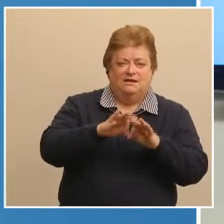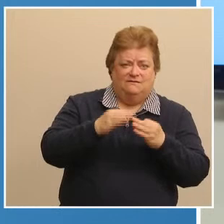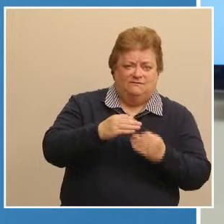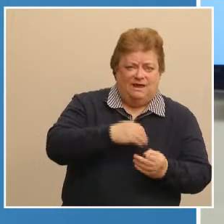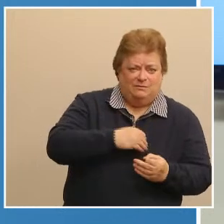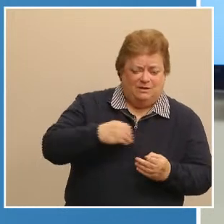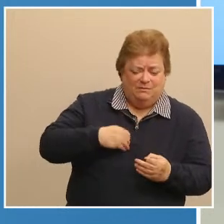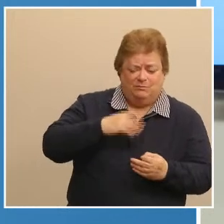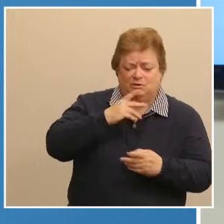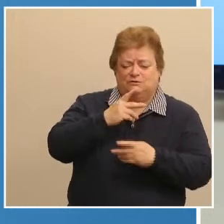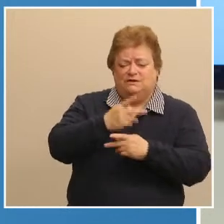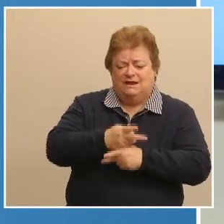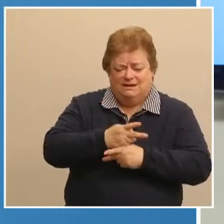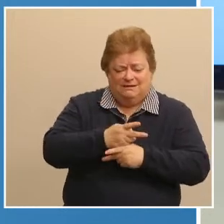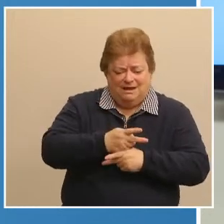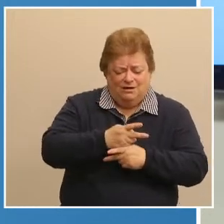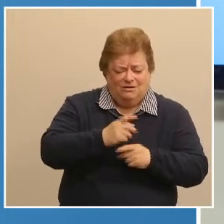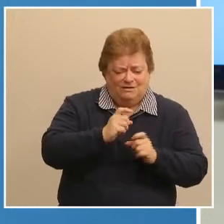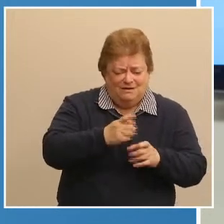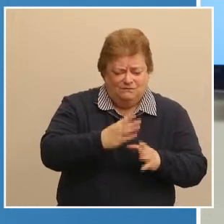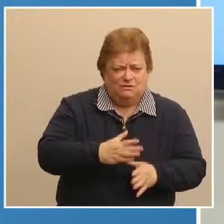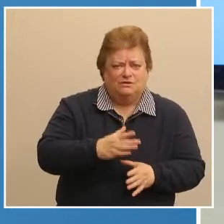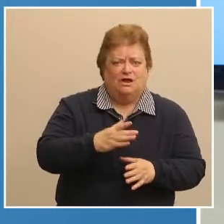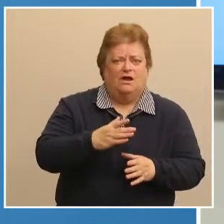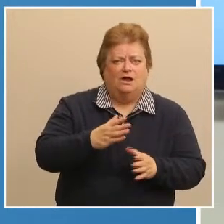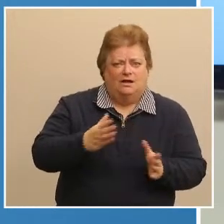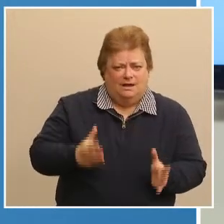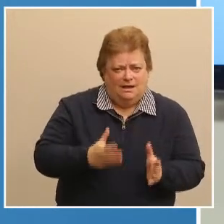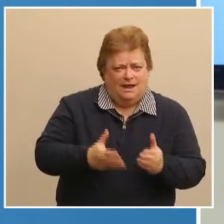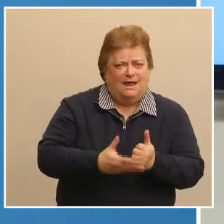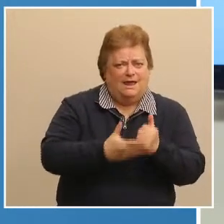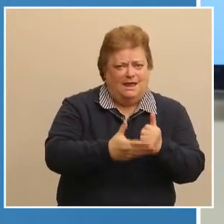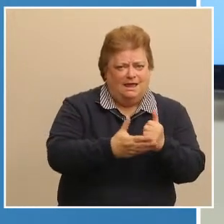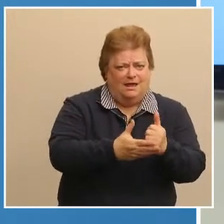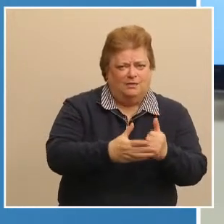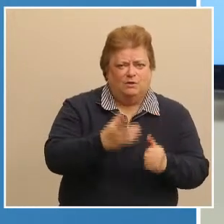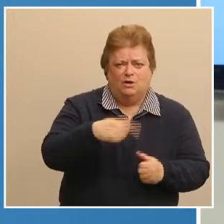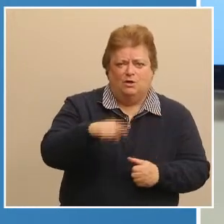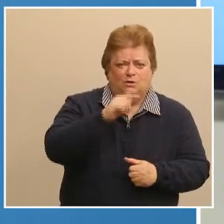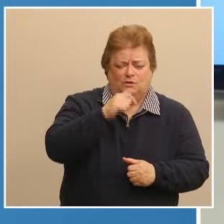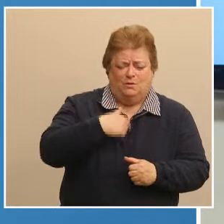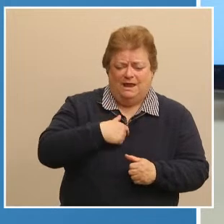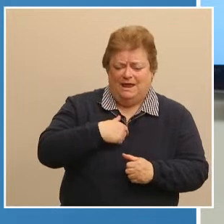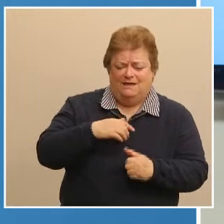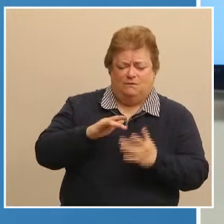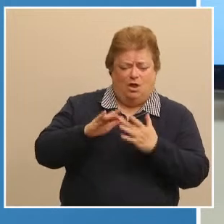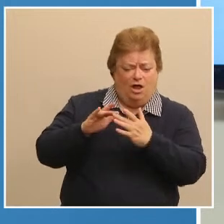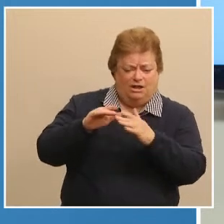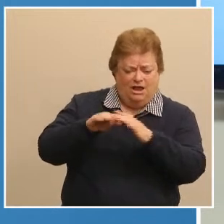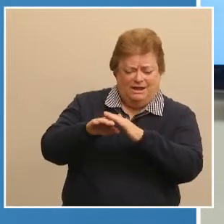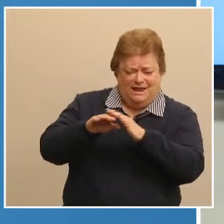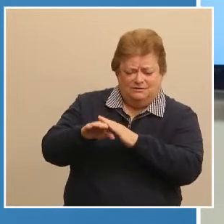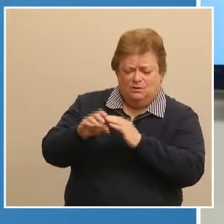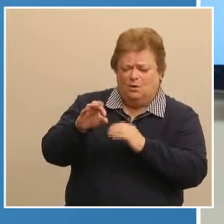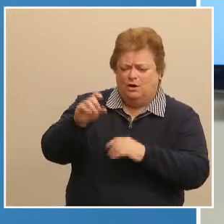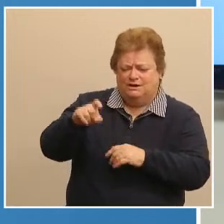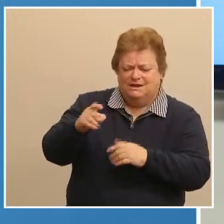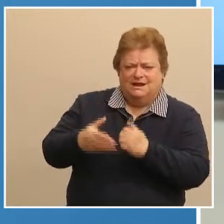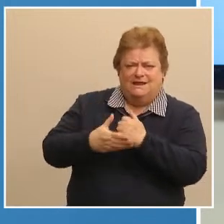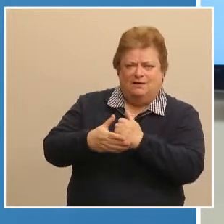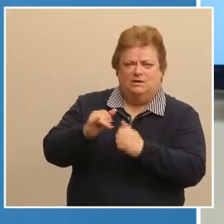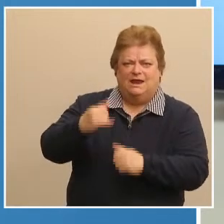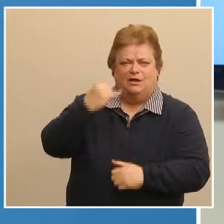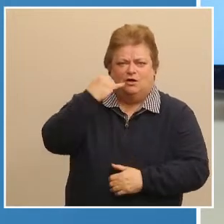to assist those who need help to register. Those who did not have online access or need assistance may call